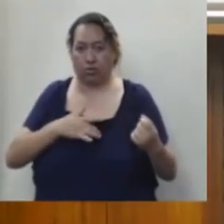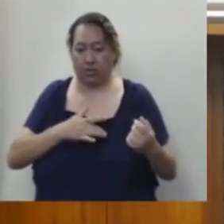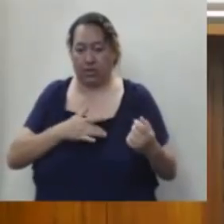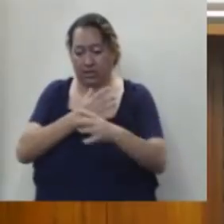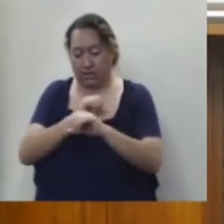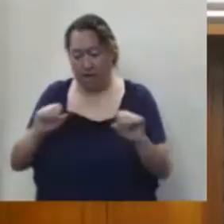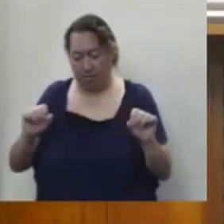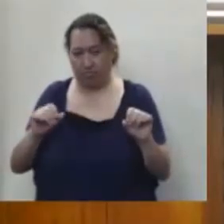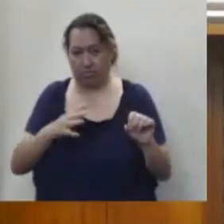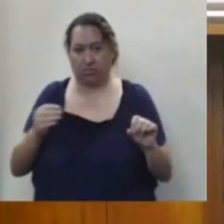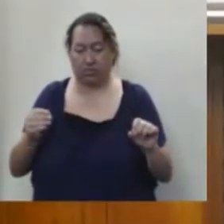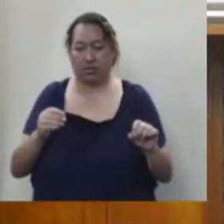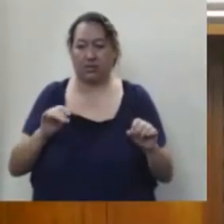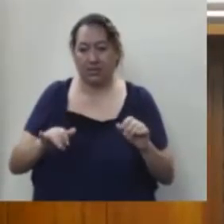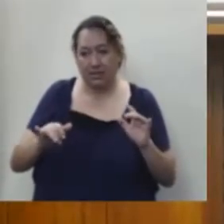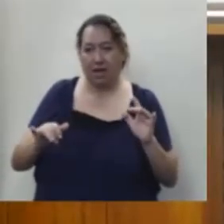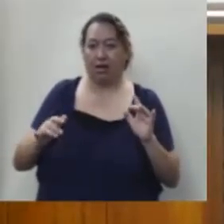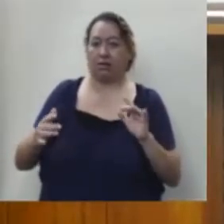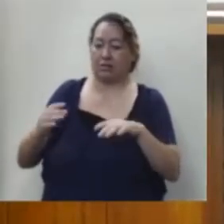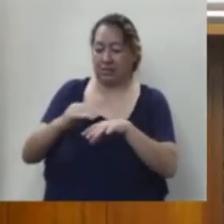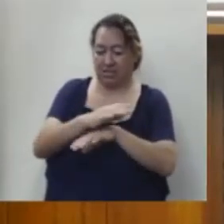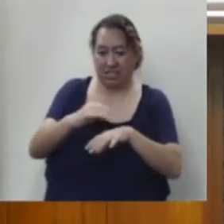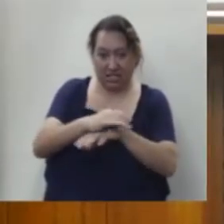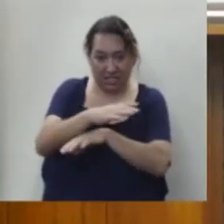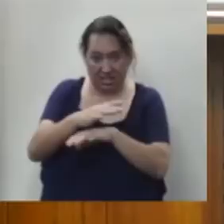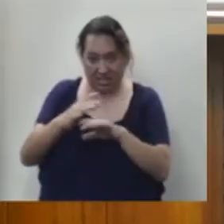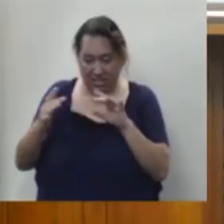contamination and transmission is at a minimum, if any.